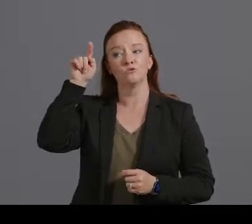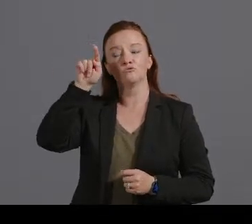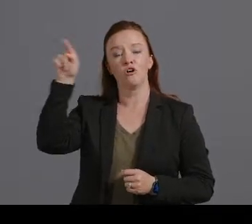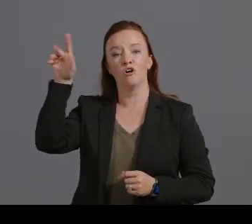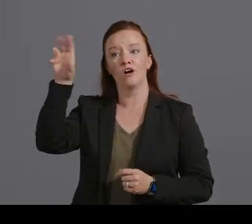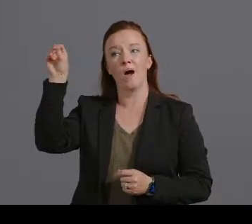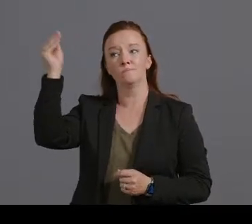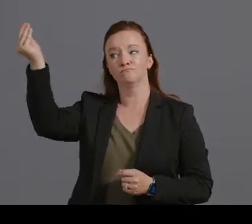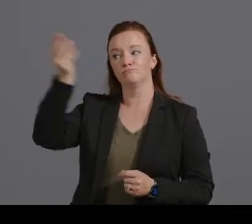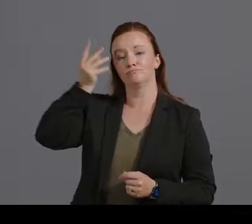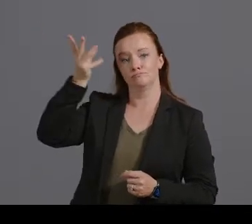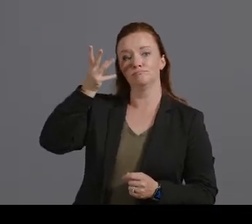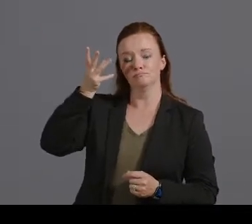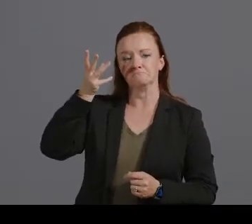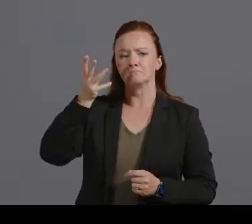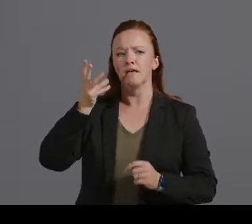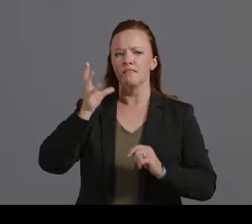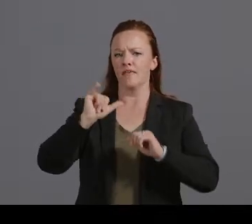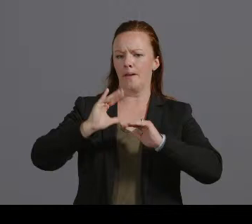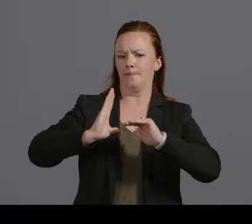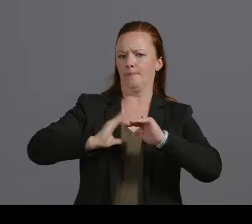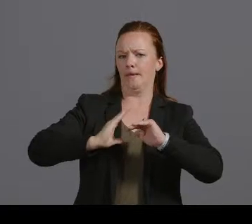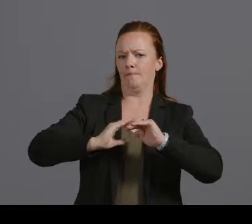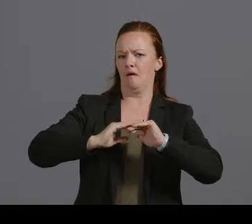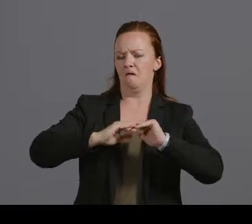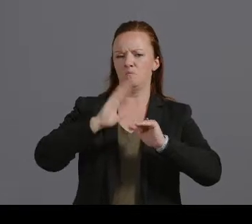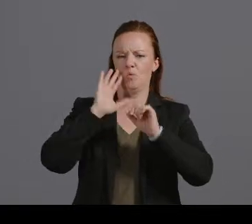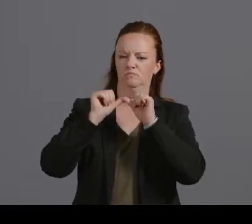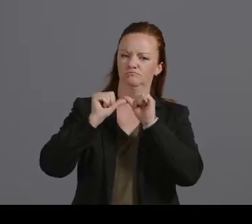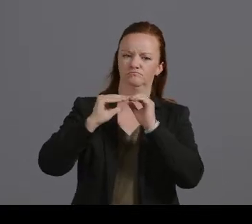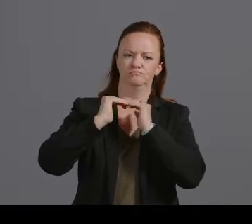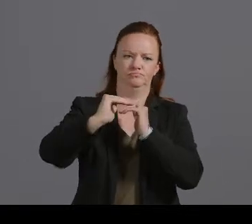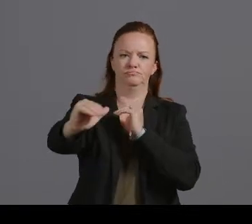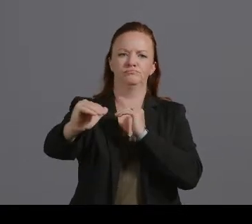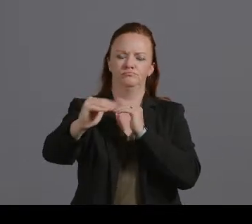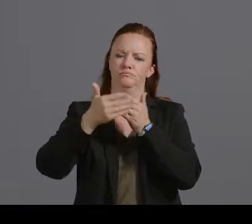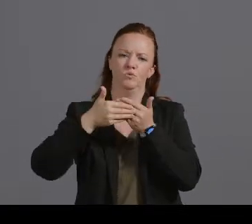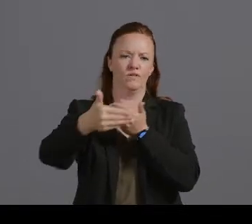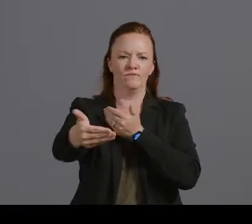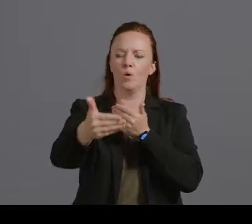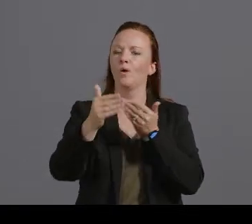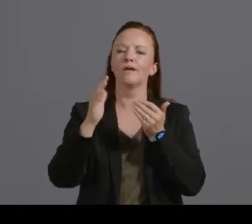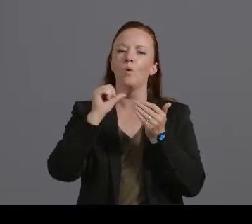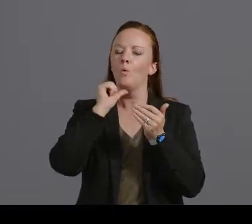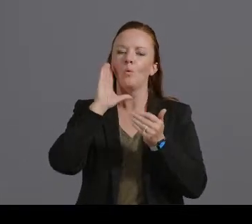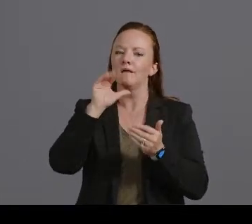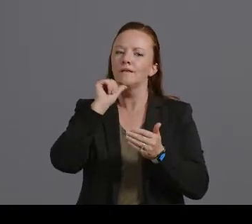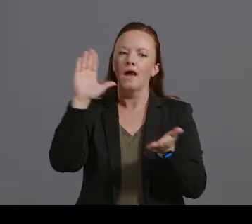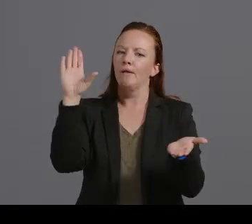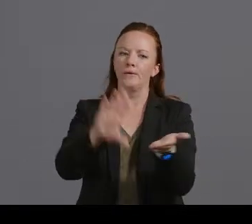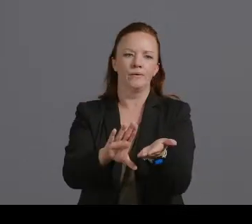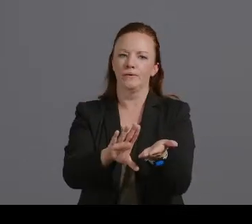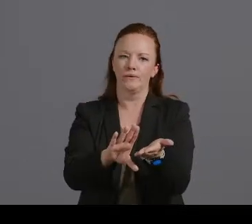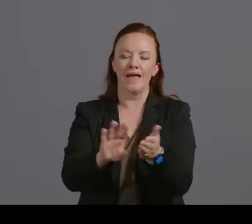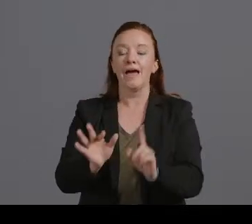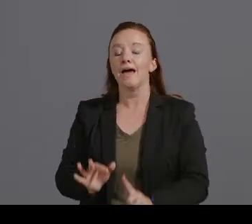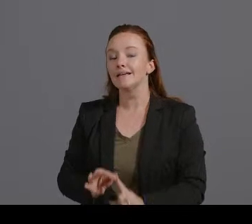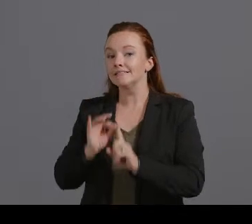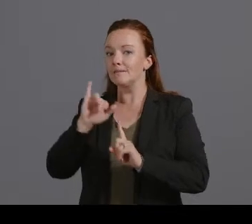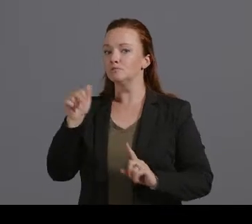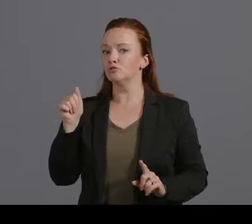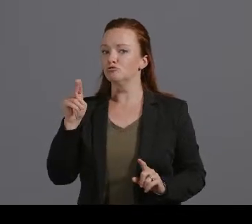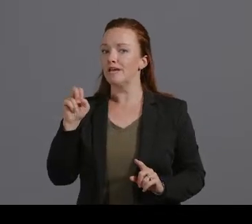continue the minimum moving forward, and we should not receive less than this, except in our Janssen. We